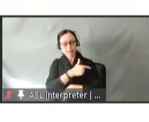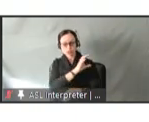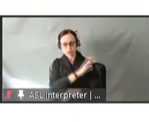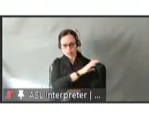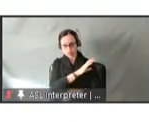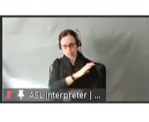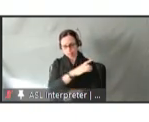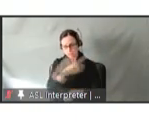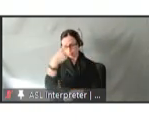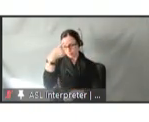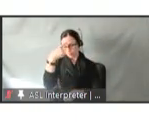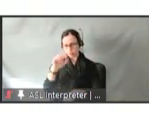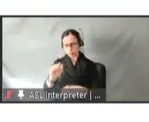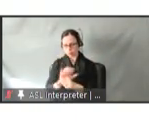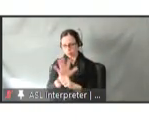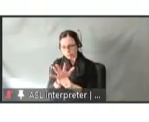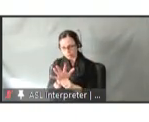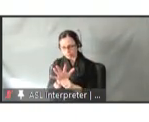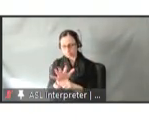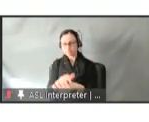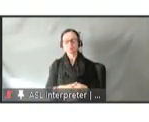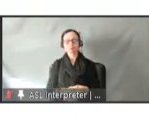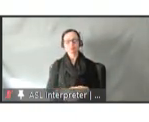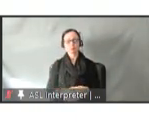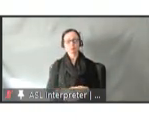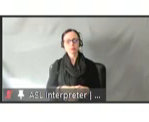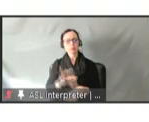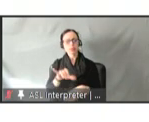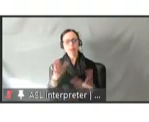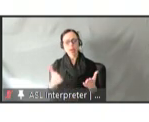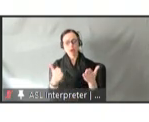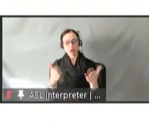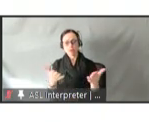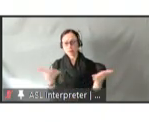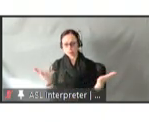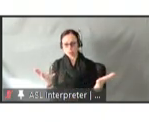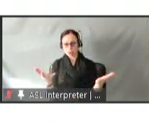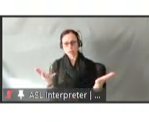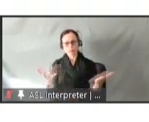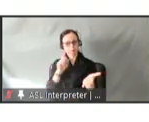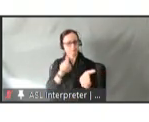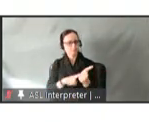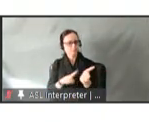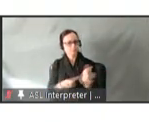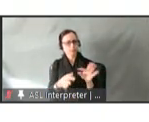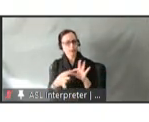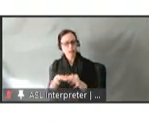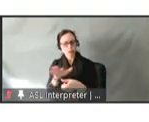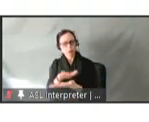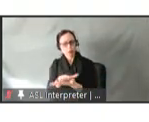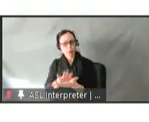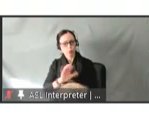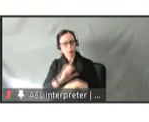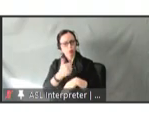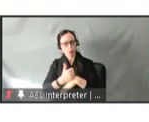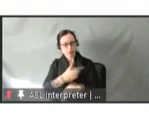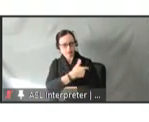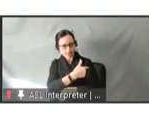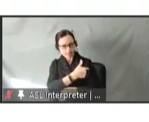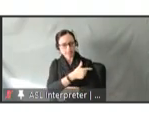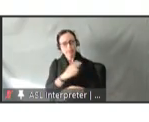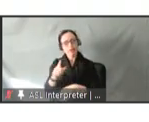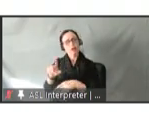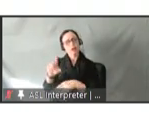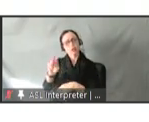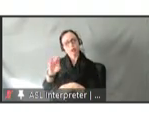of COVID-19. And this was offering findings on the school-located vaccine environment, as well as tools to help school nurses